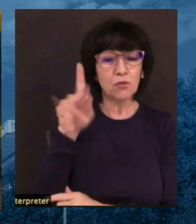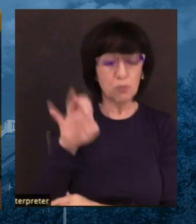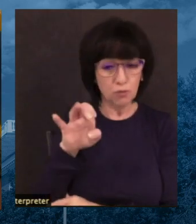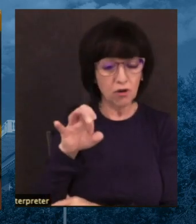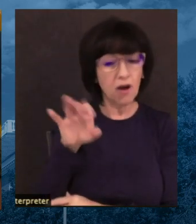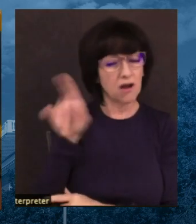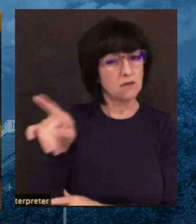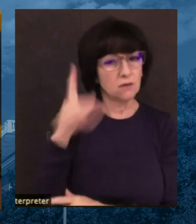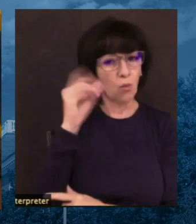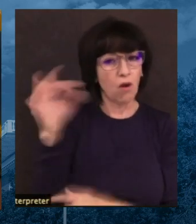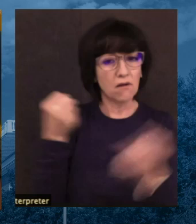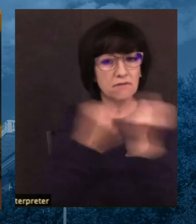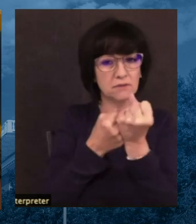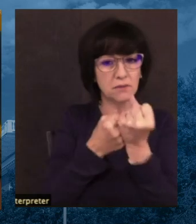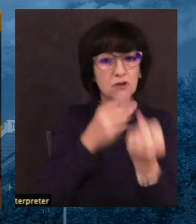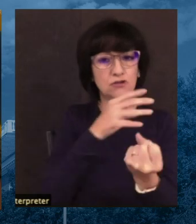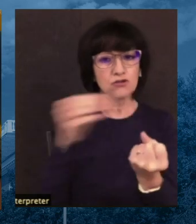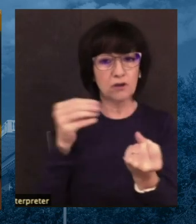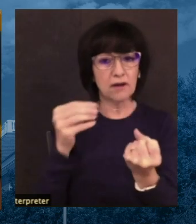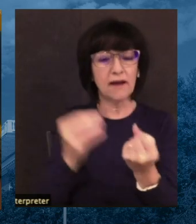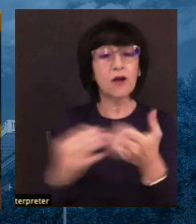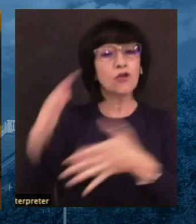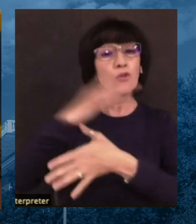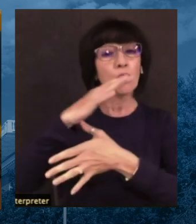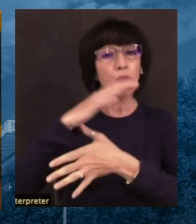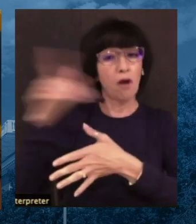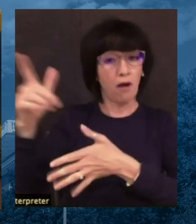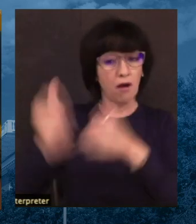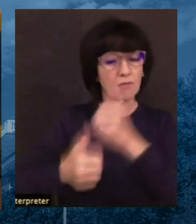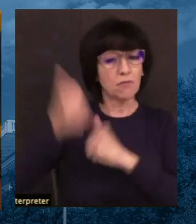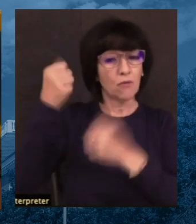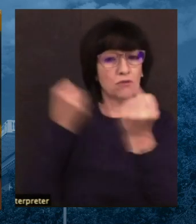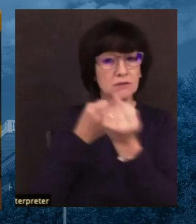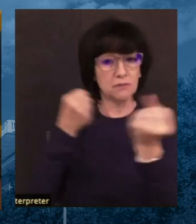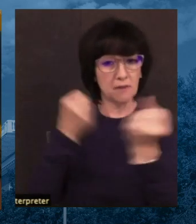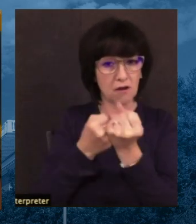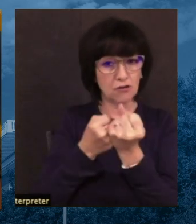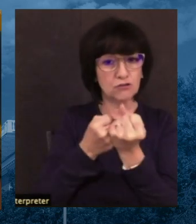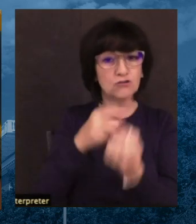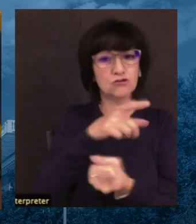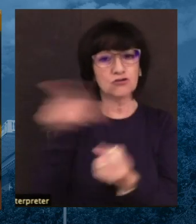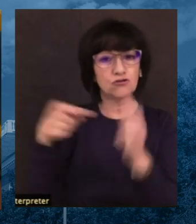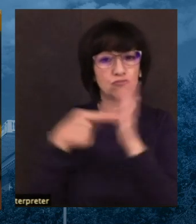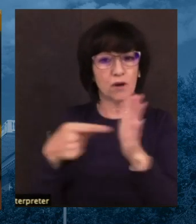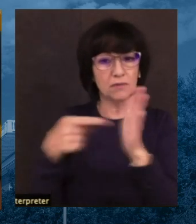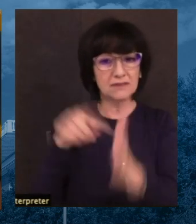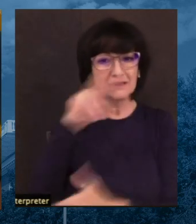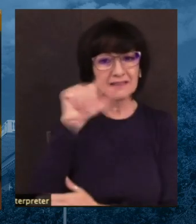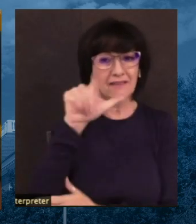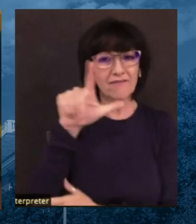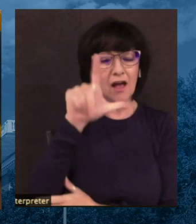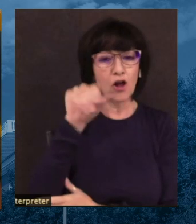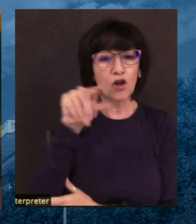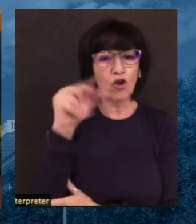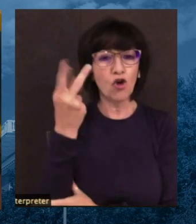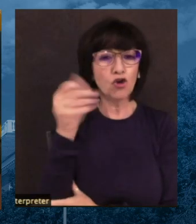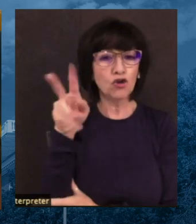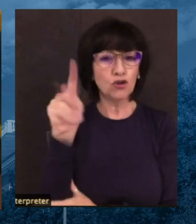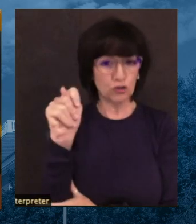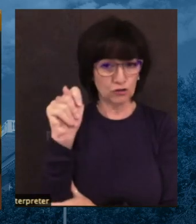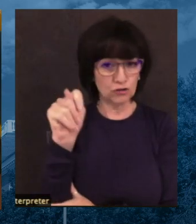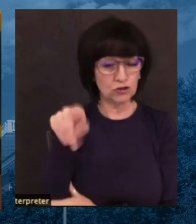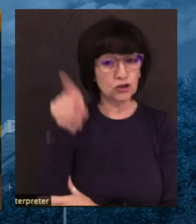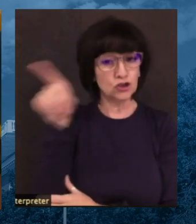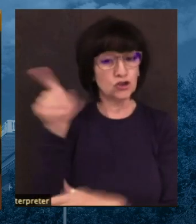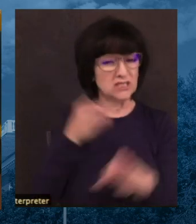leader in the House, Representative Val Longhurst. And I'm going to turn it over to Representative Val Longhurst, who is the main